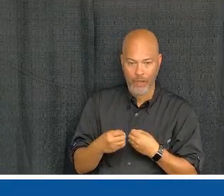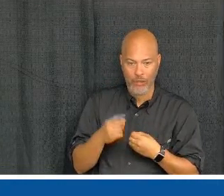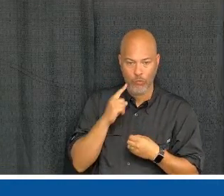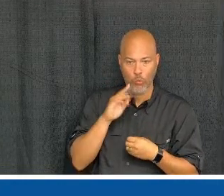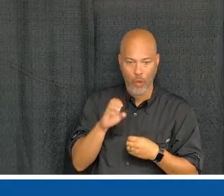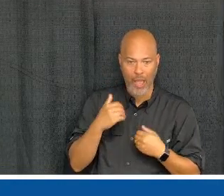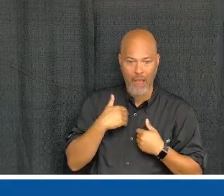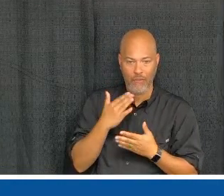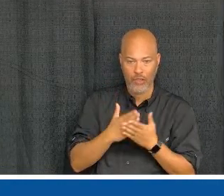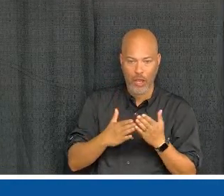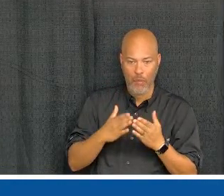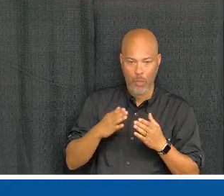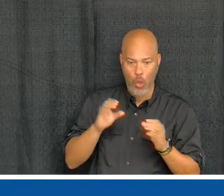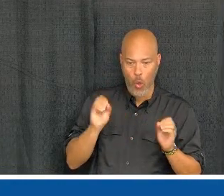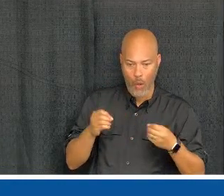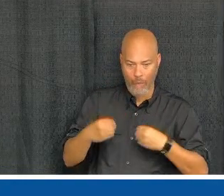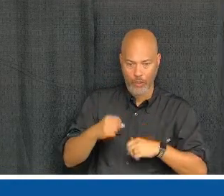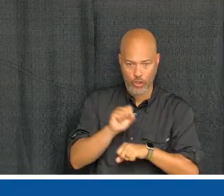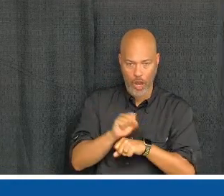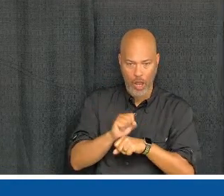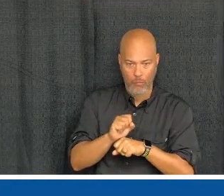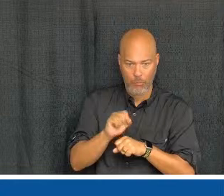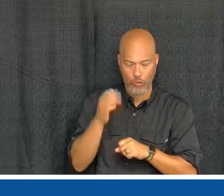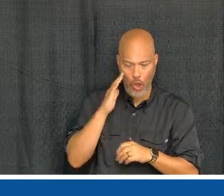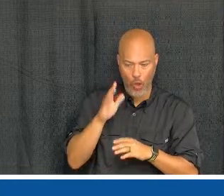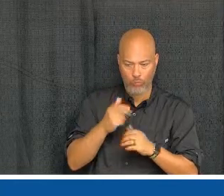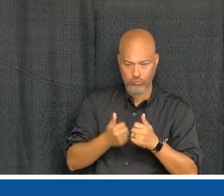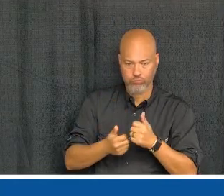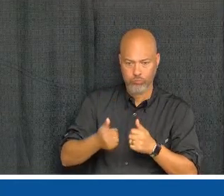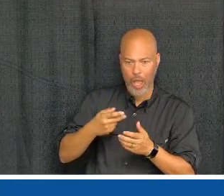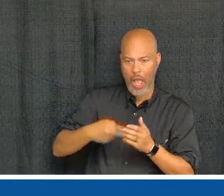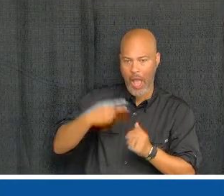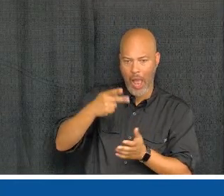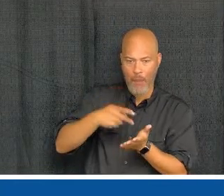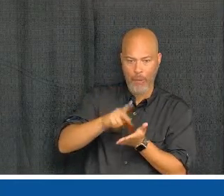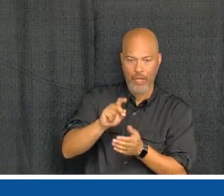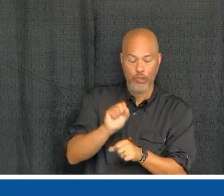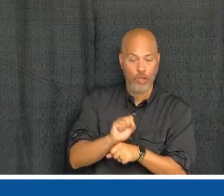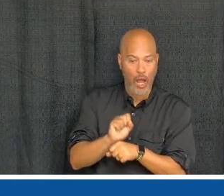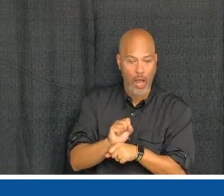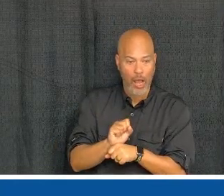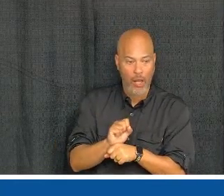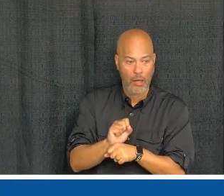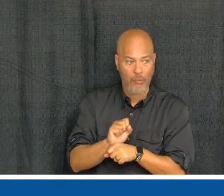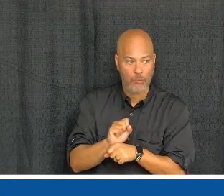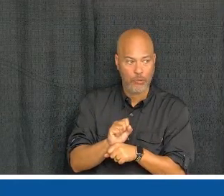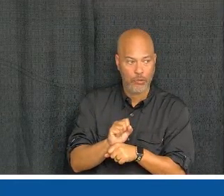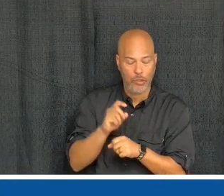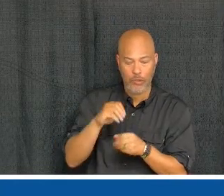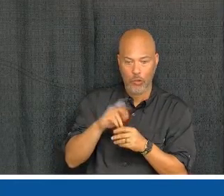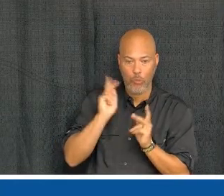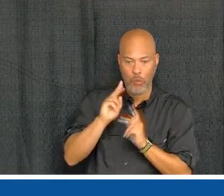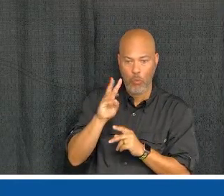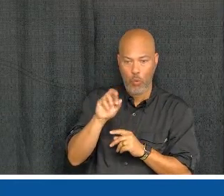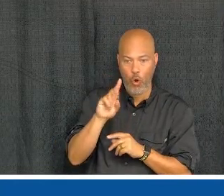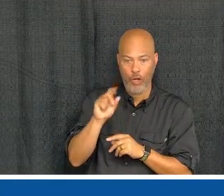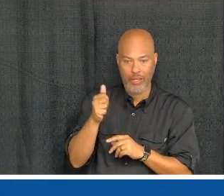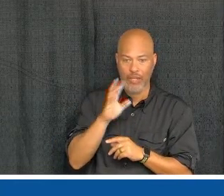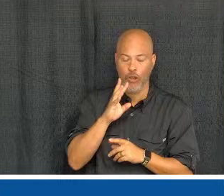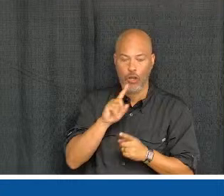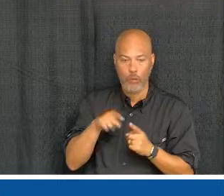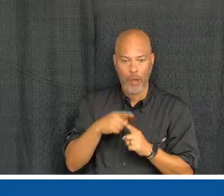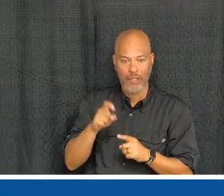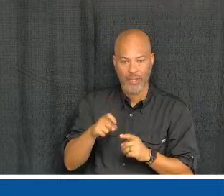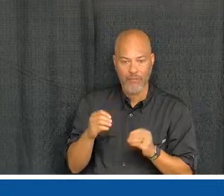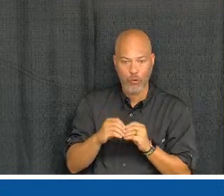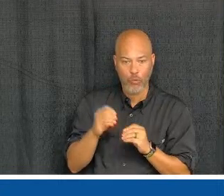have some corporate jobs. So you're talking about white collar jobs. I know that's something that those out in the Ward 10 area have talked about, the need